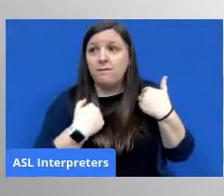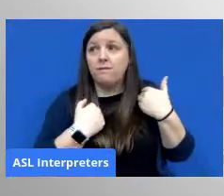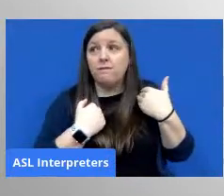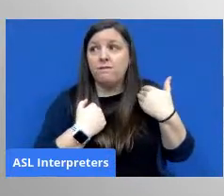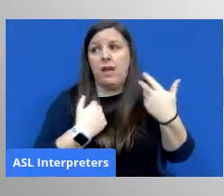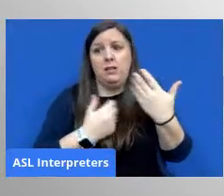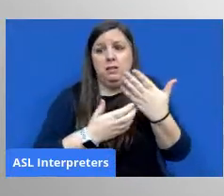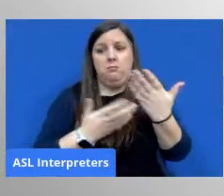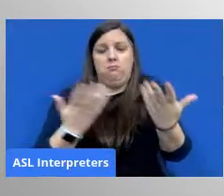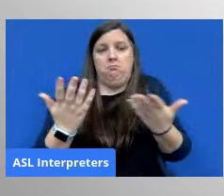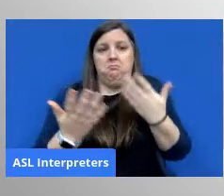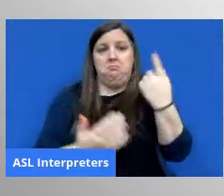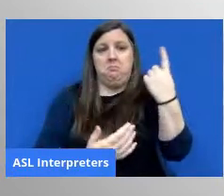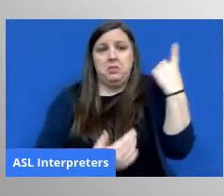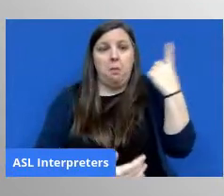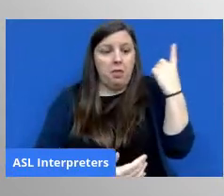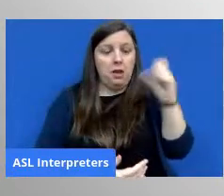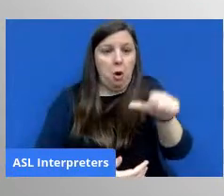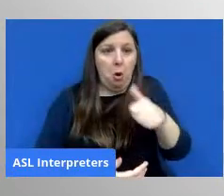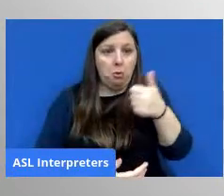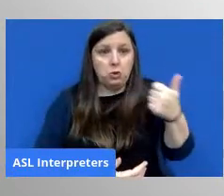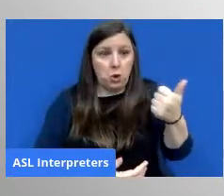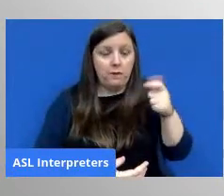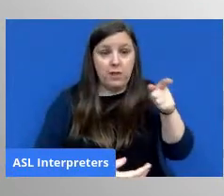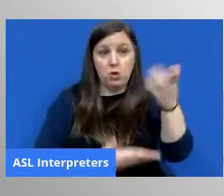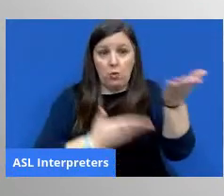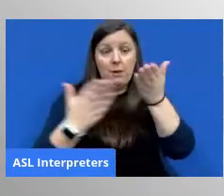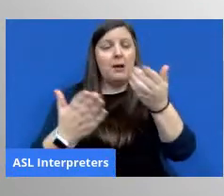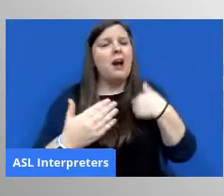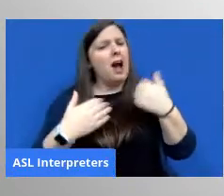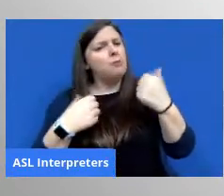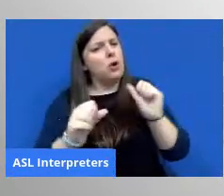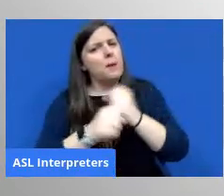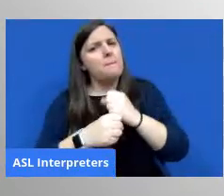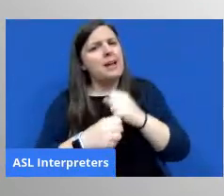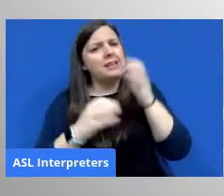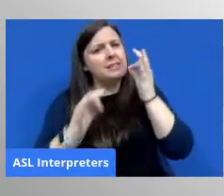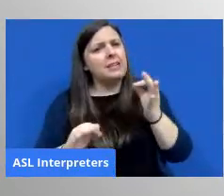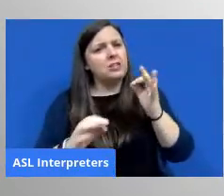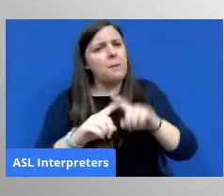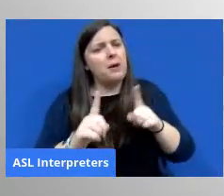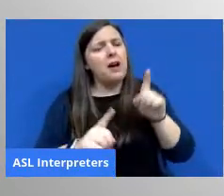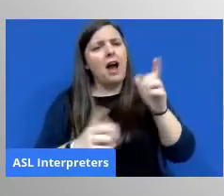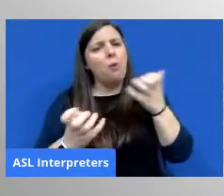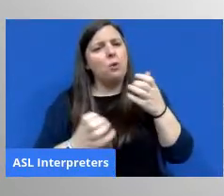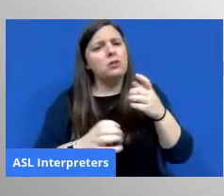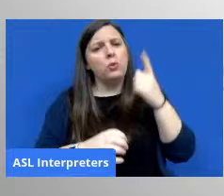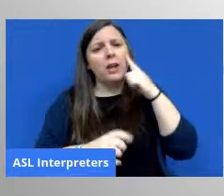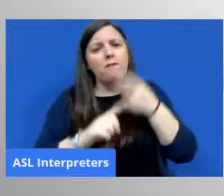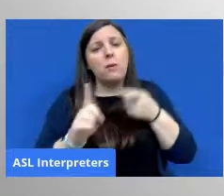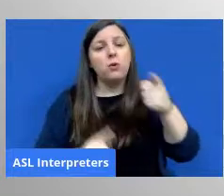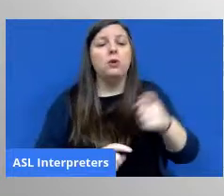would recommend? I'm trying to make a decision, but I just want to hear from you. Okay,